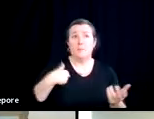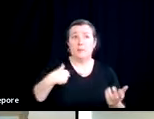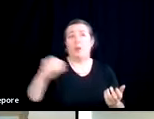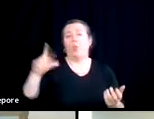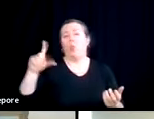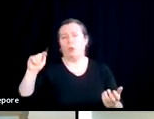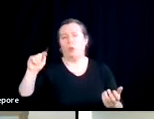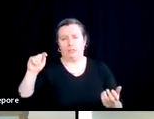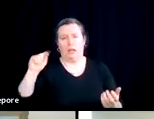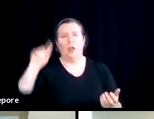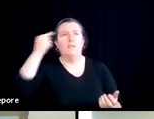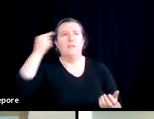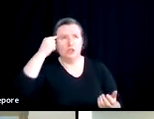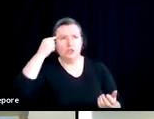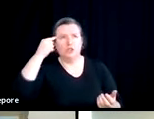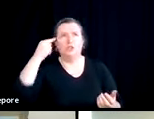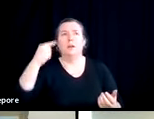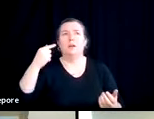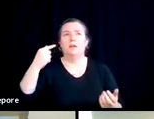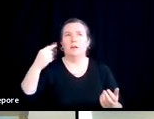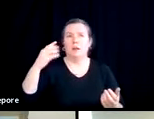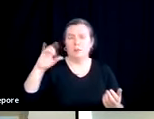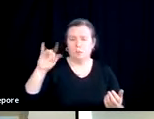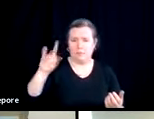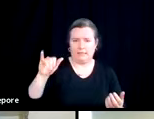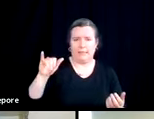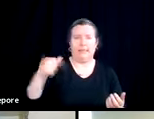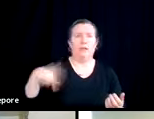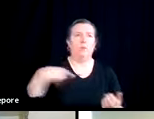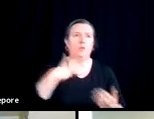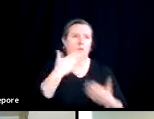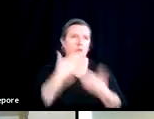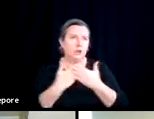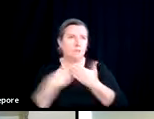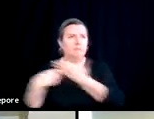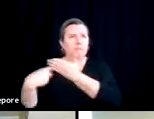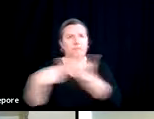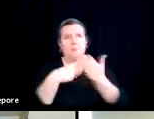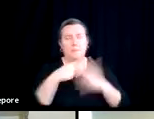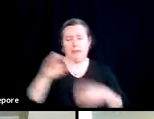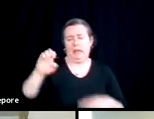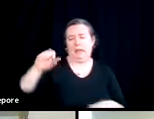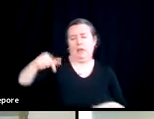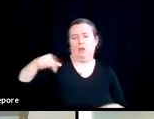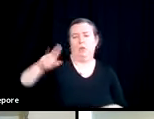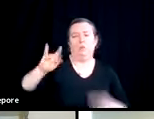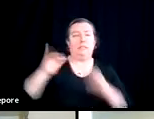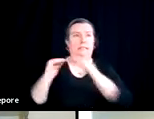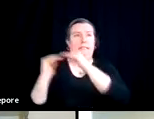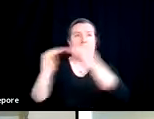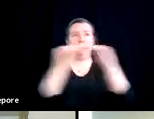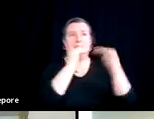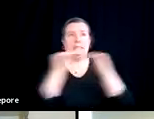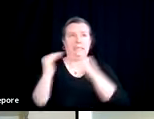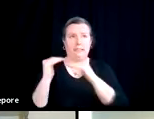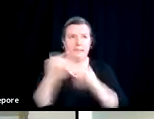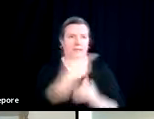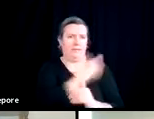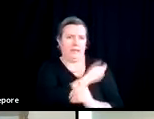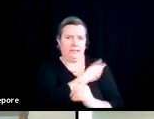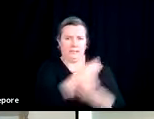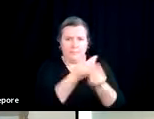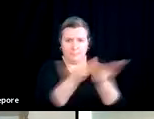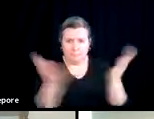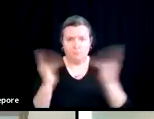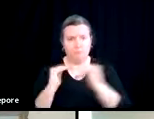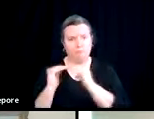good virtual discussion about equity in the distribution. That was the most recent time we said this, but we've been saying this